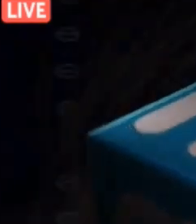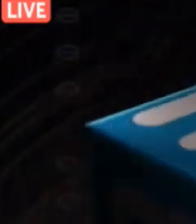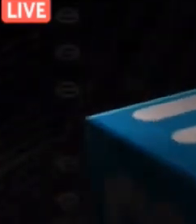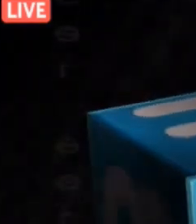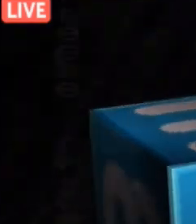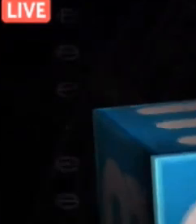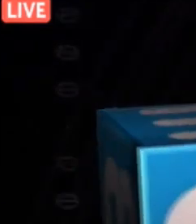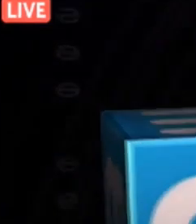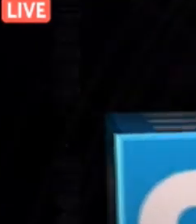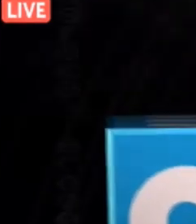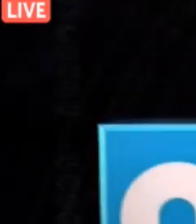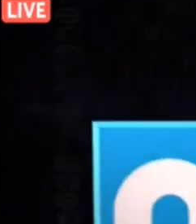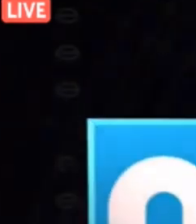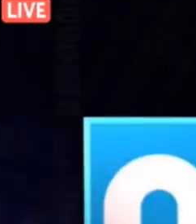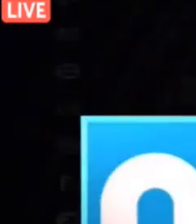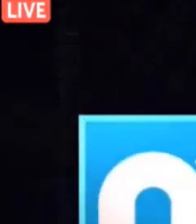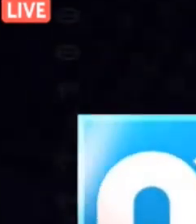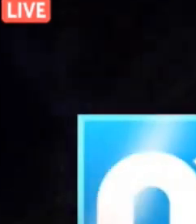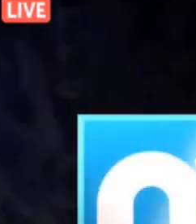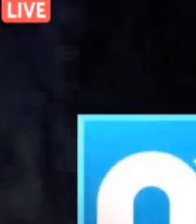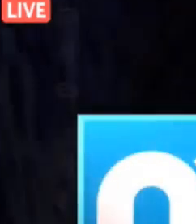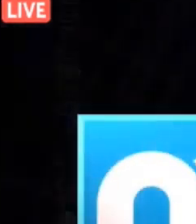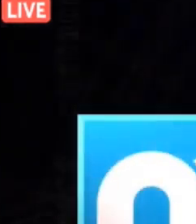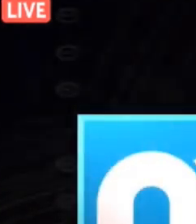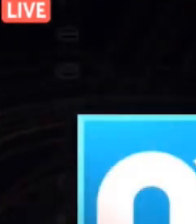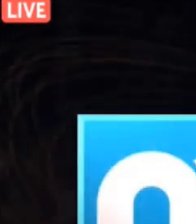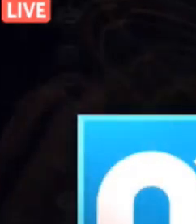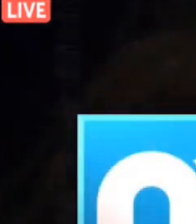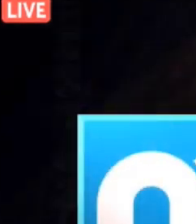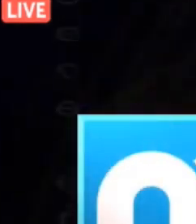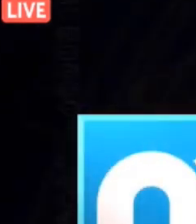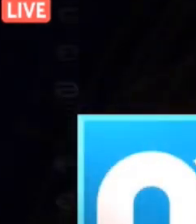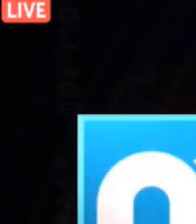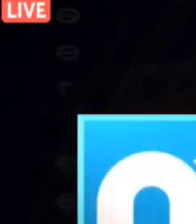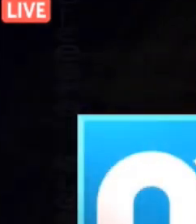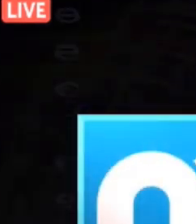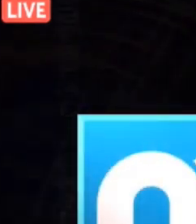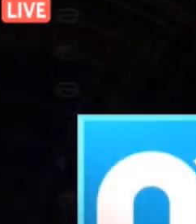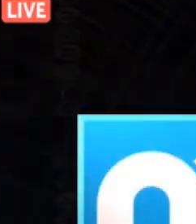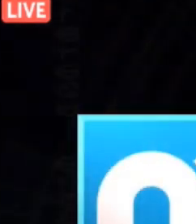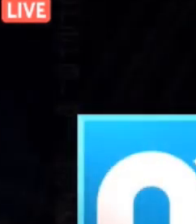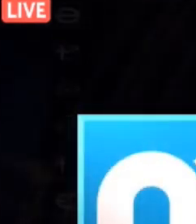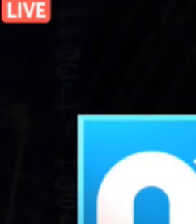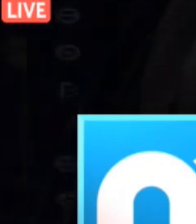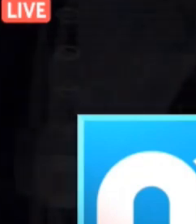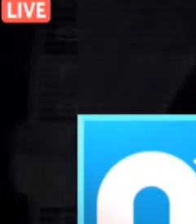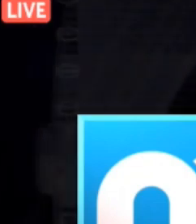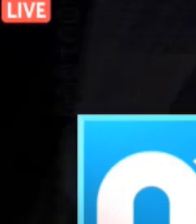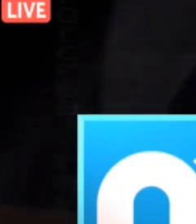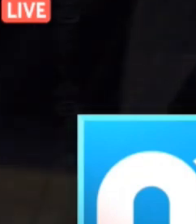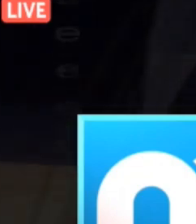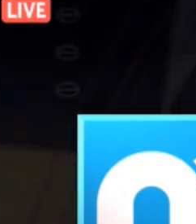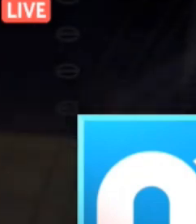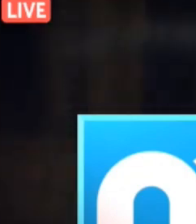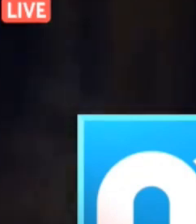This has been a service of the Metro Nashville Network. If you would like to see this presentation again, or for